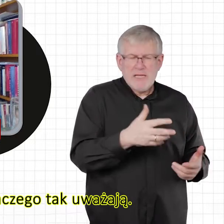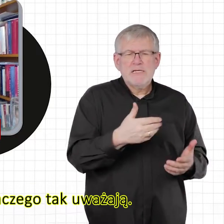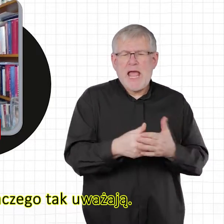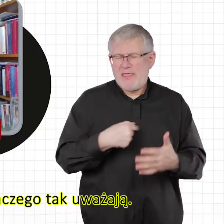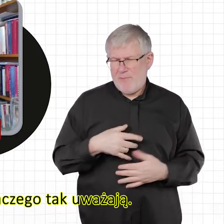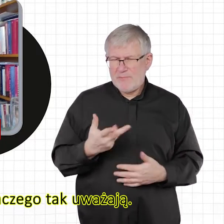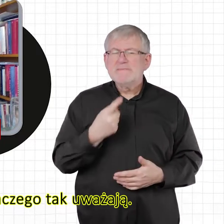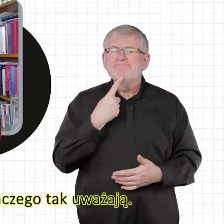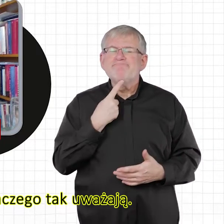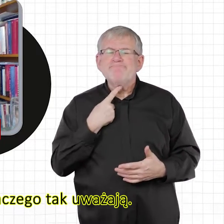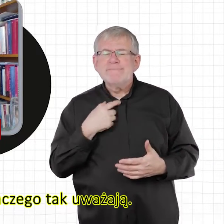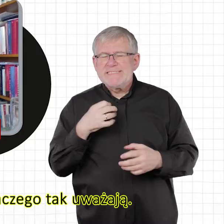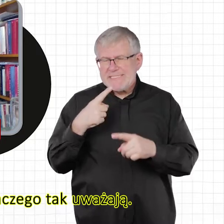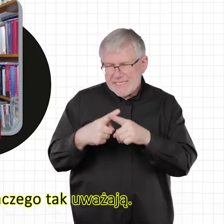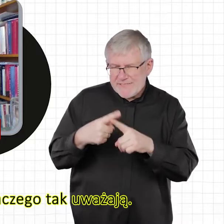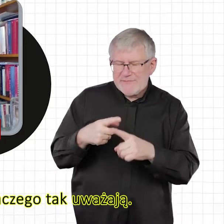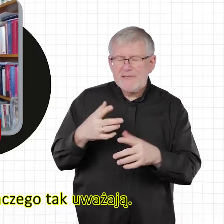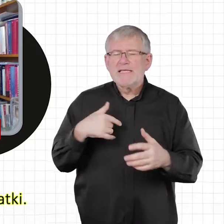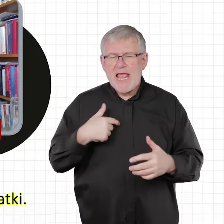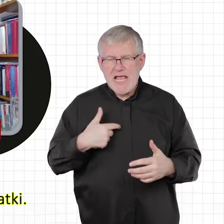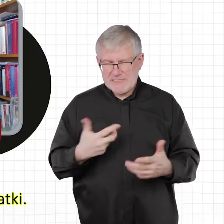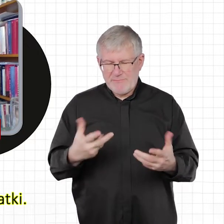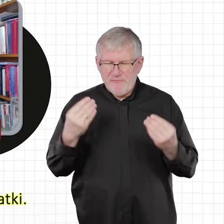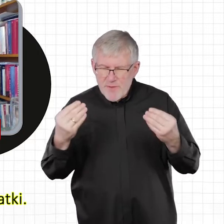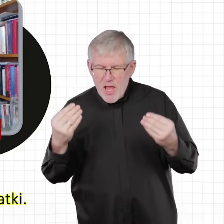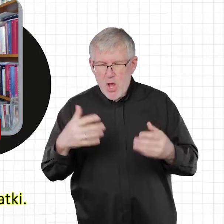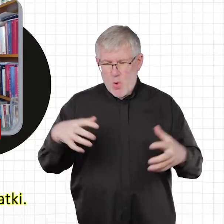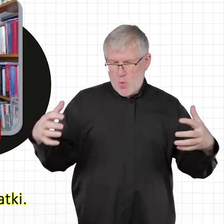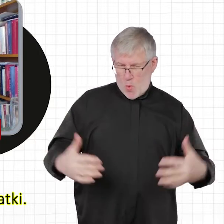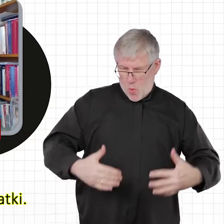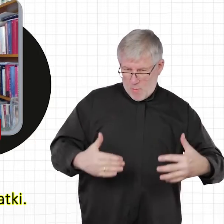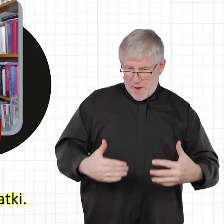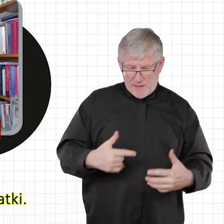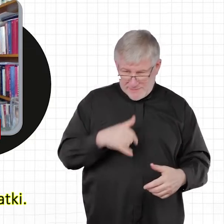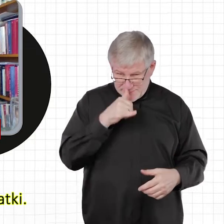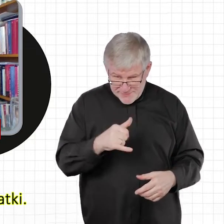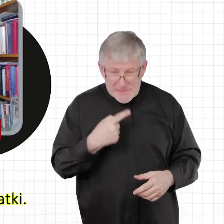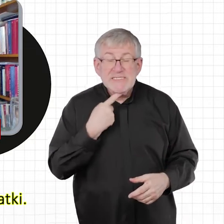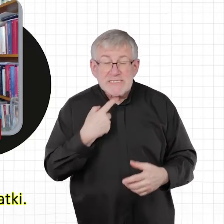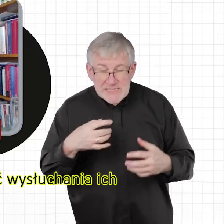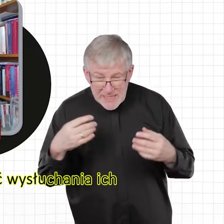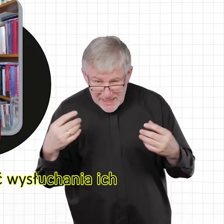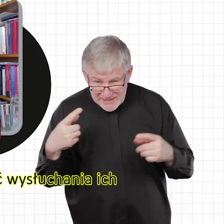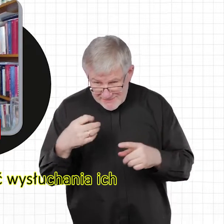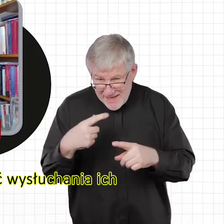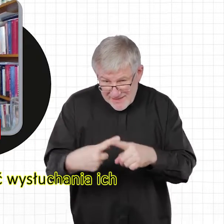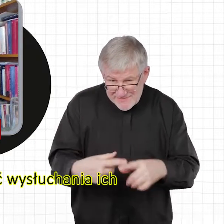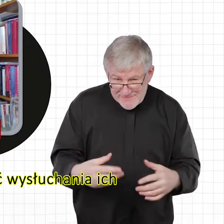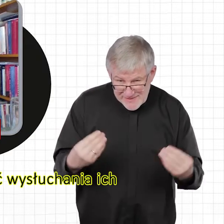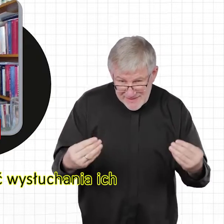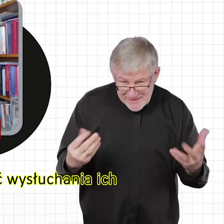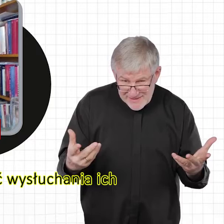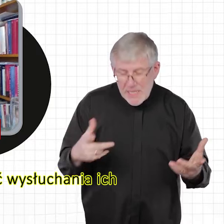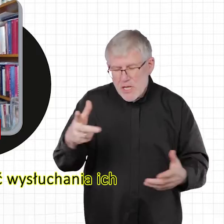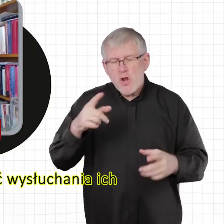strange? What is this telling me? So the teenagers really, really like this, for example,